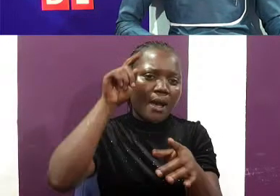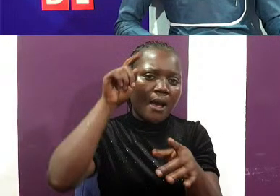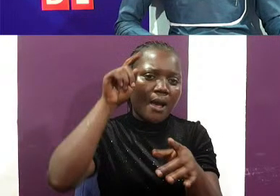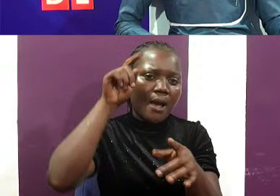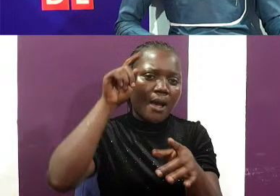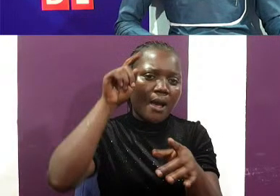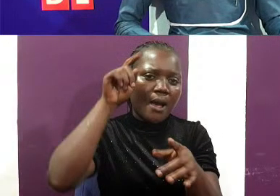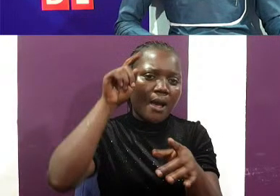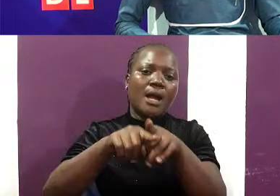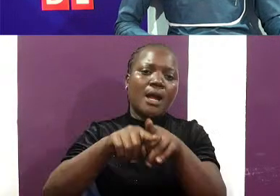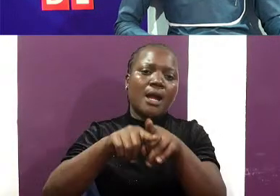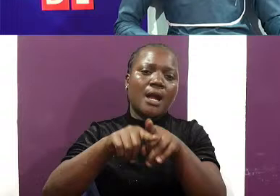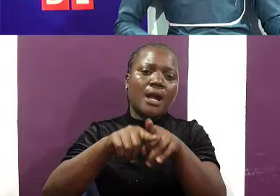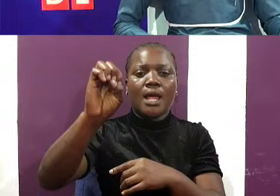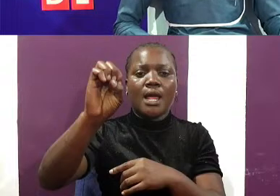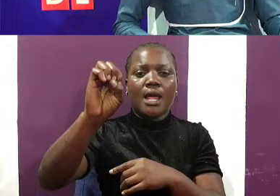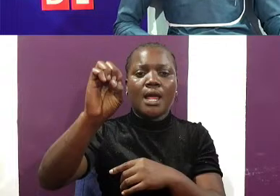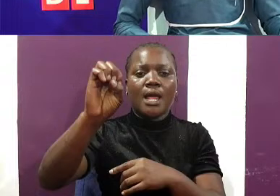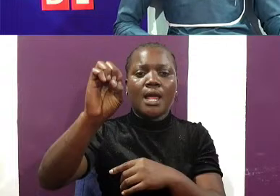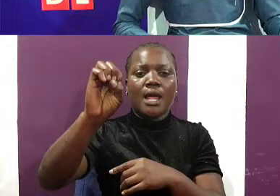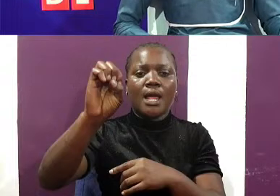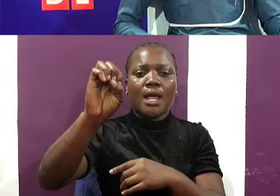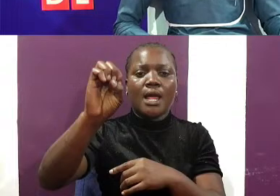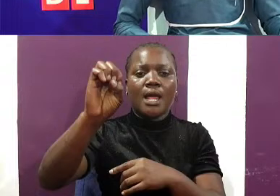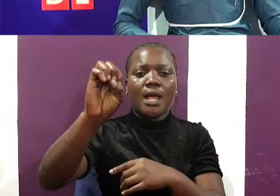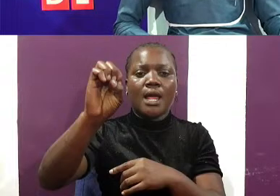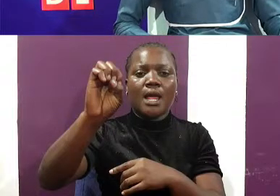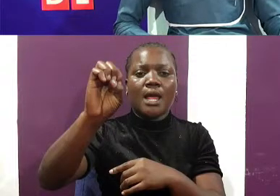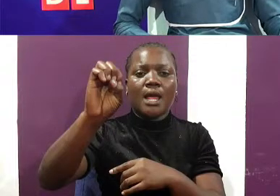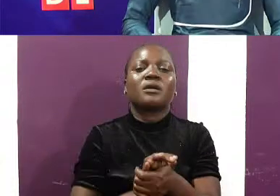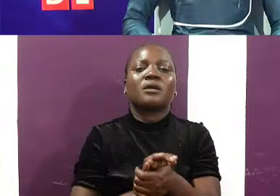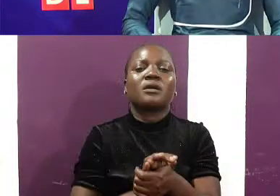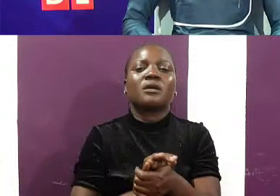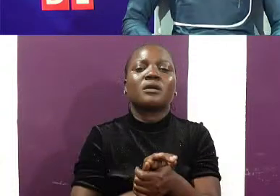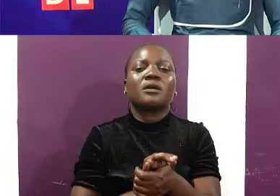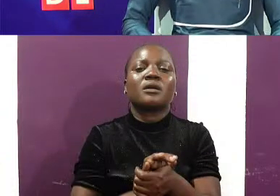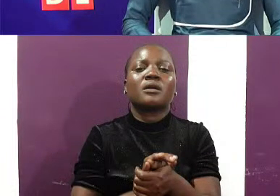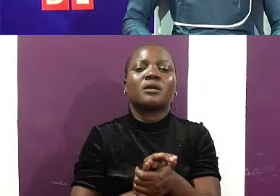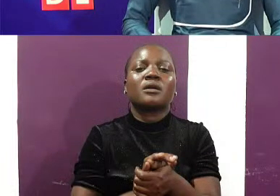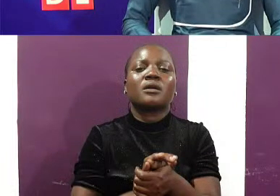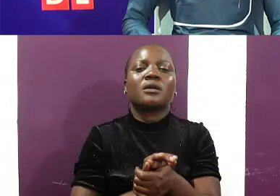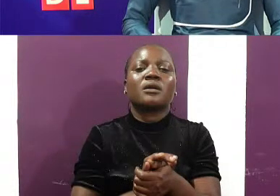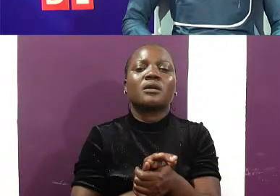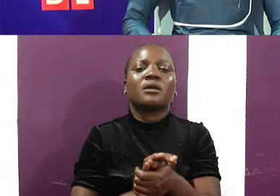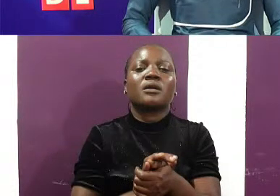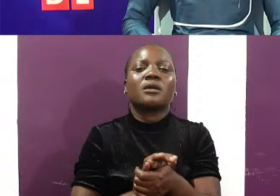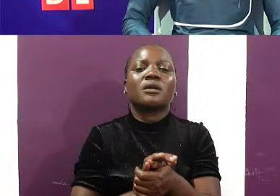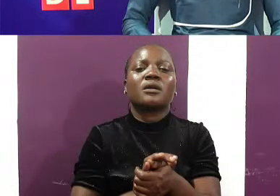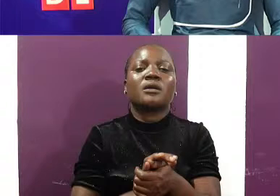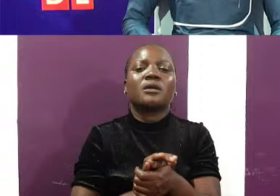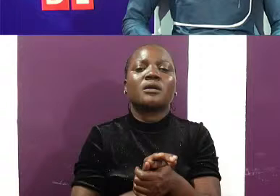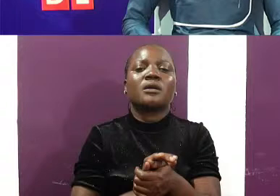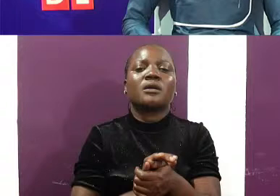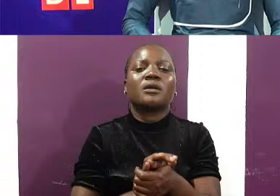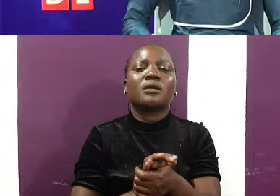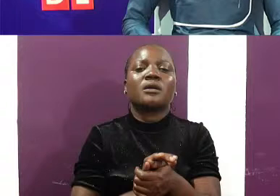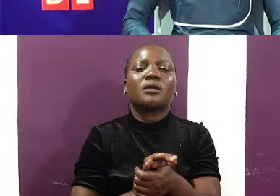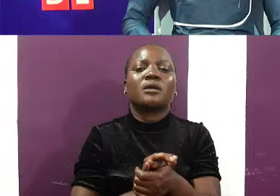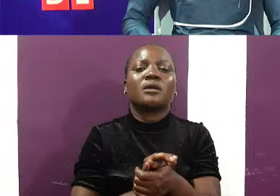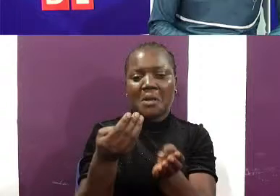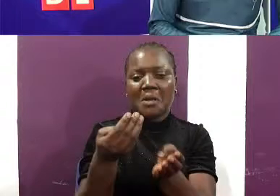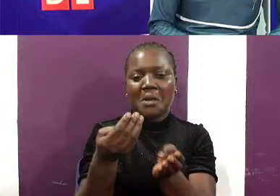Johnson, or Bachuna, Spentes, or not so. The other boy, yeah, I see home.